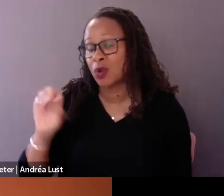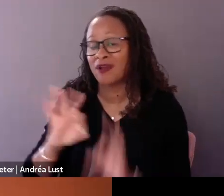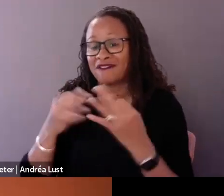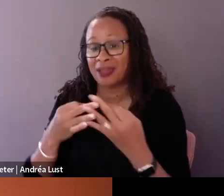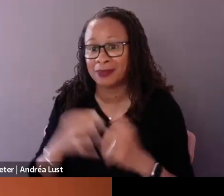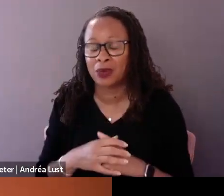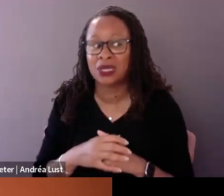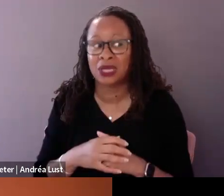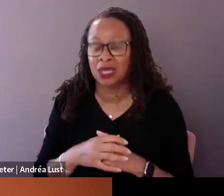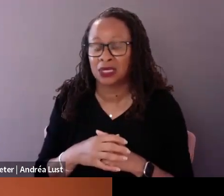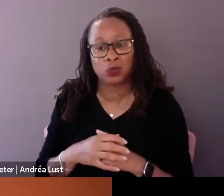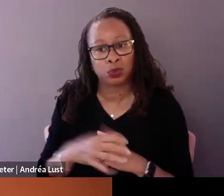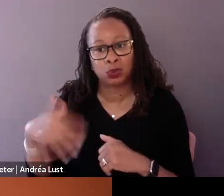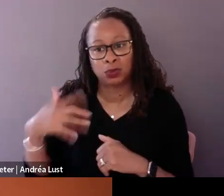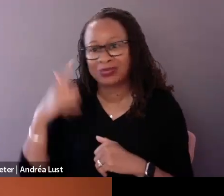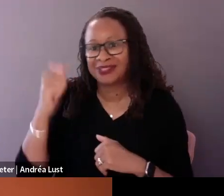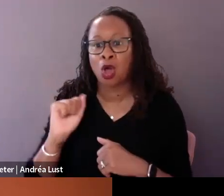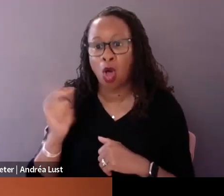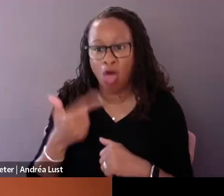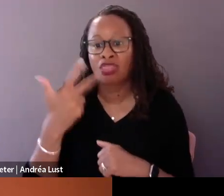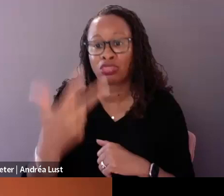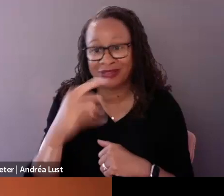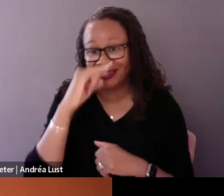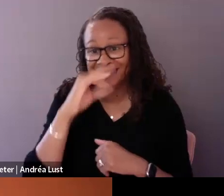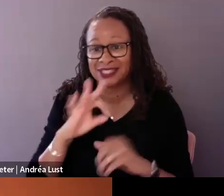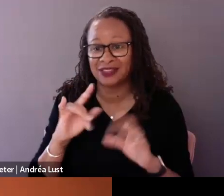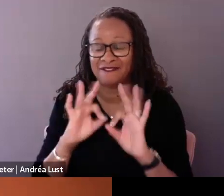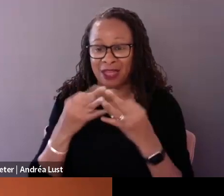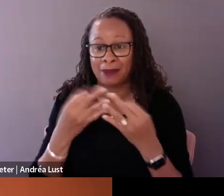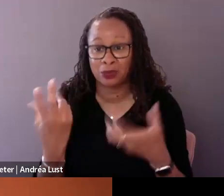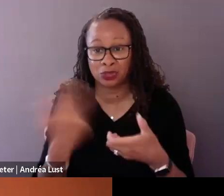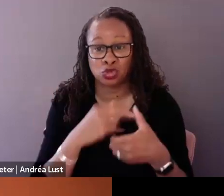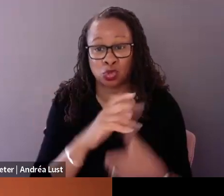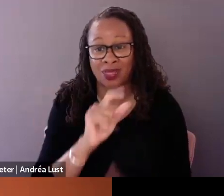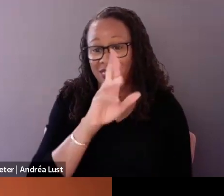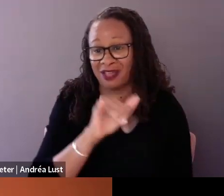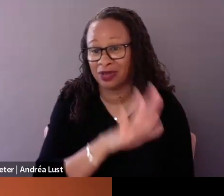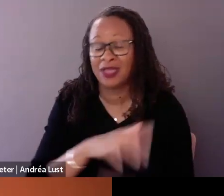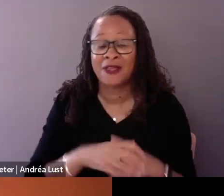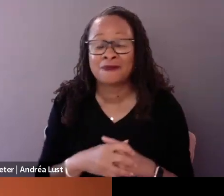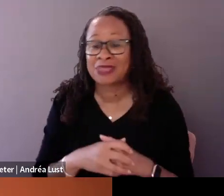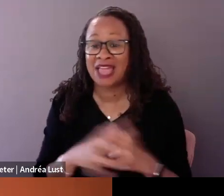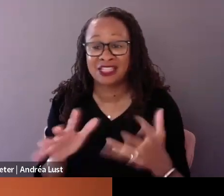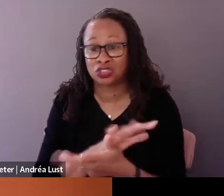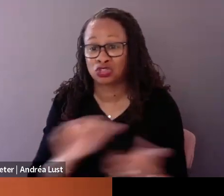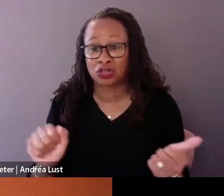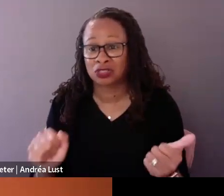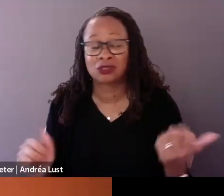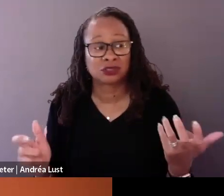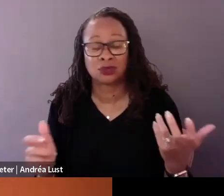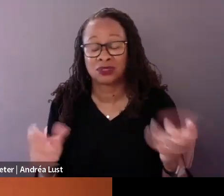three siblings. And I mean, the destruction, as you eloquently described, is so